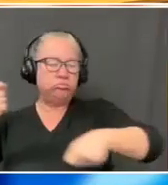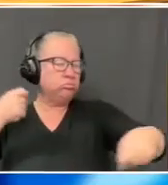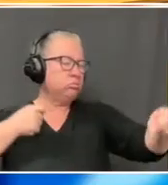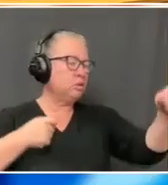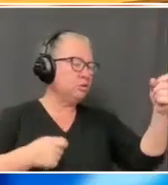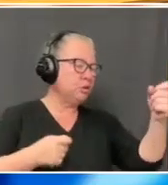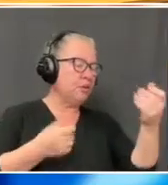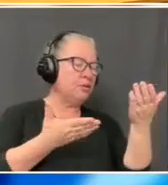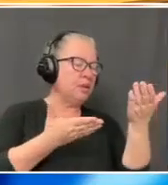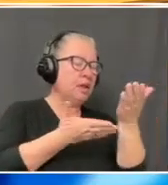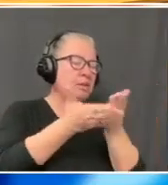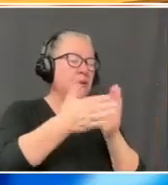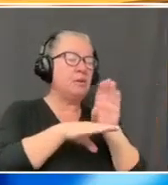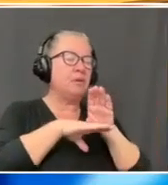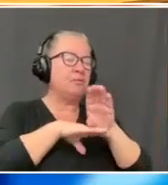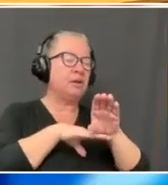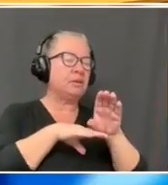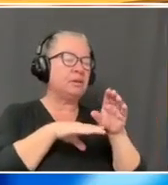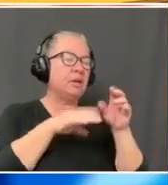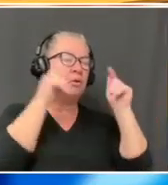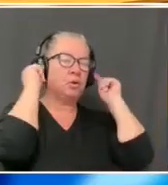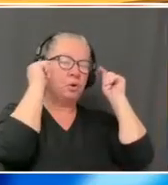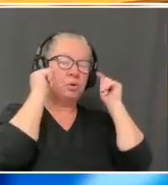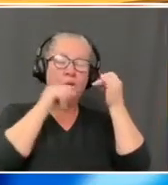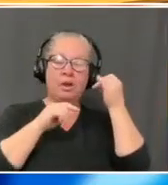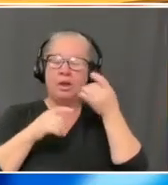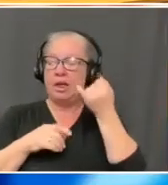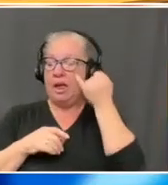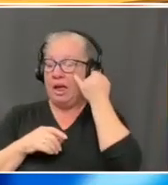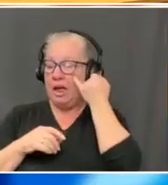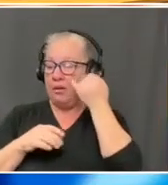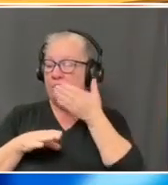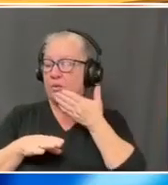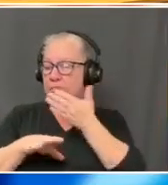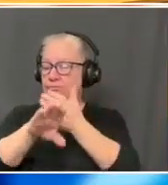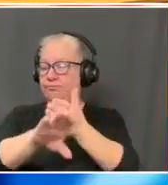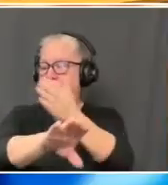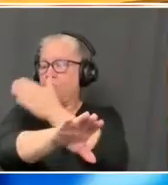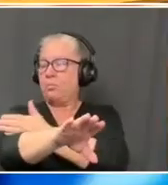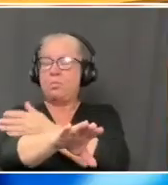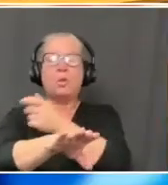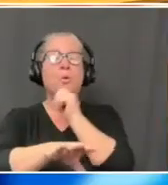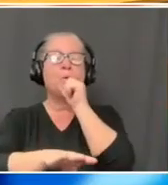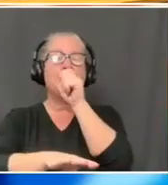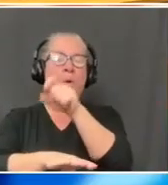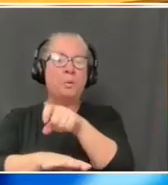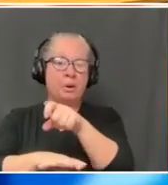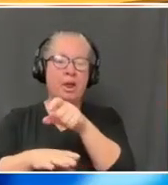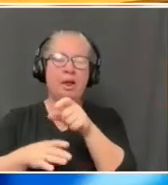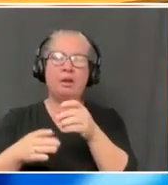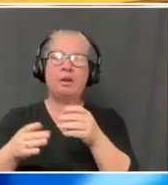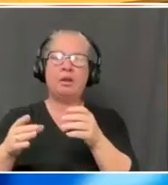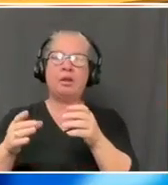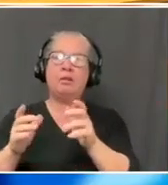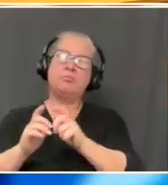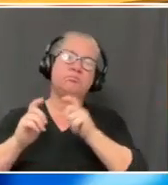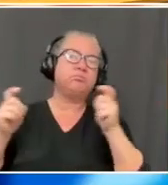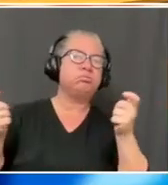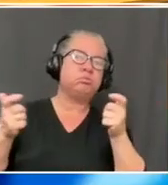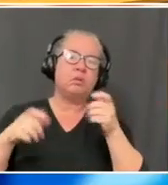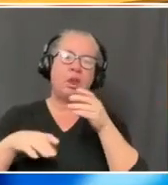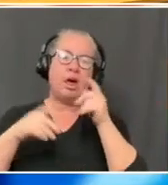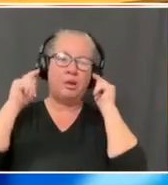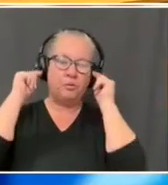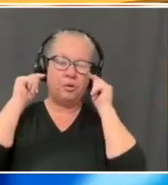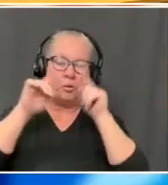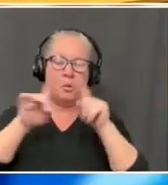As students do better, you don't need as much tutoring offering as you typically have offered in the past. But that's one of the things that we're weighing and